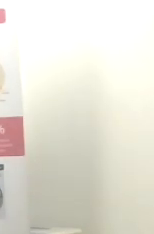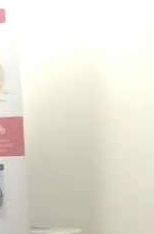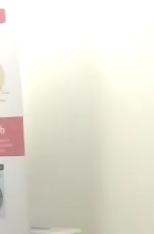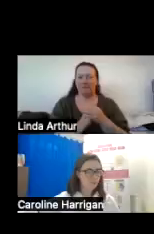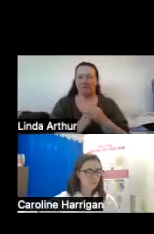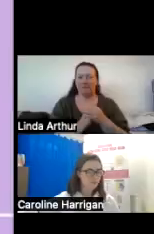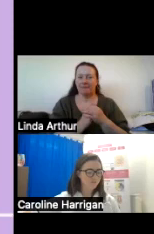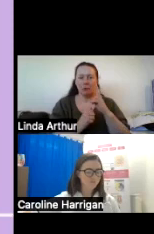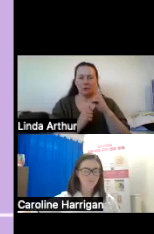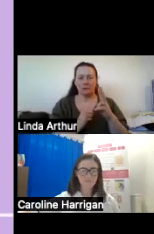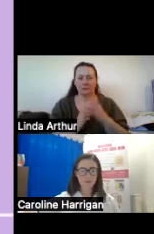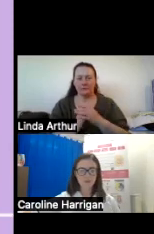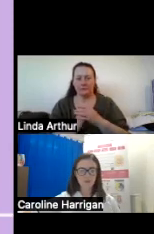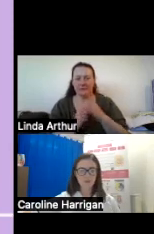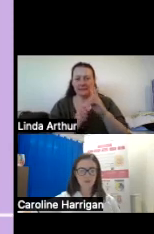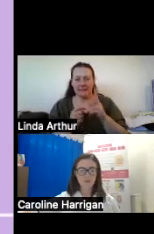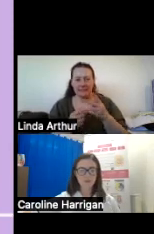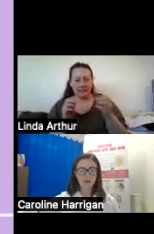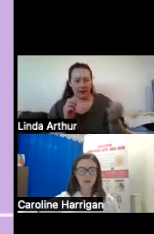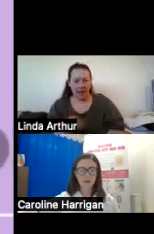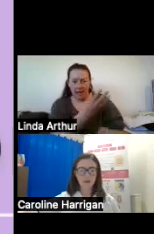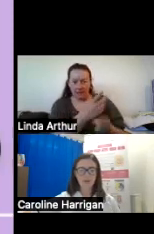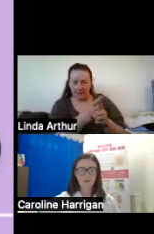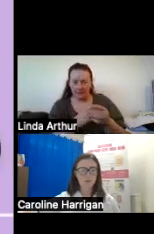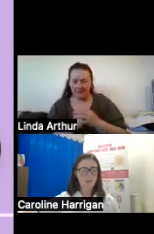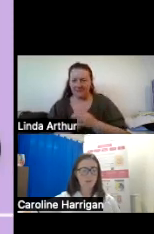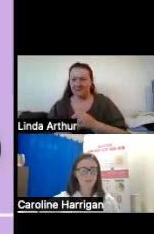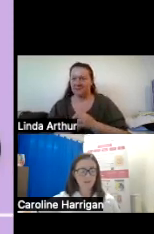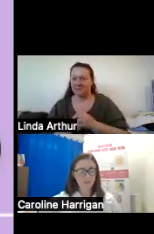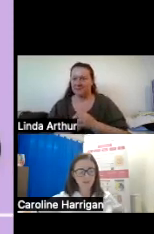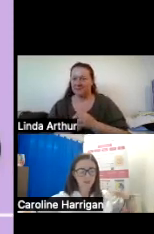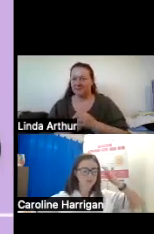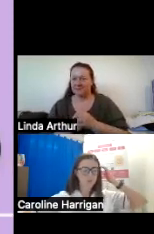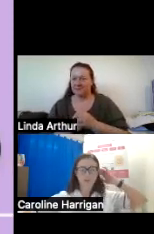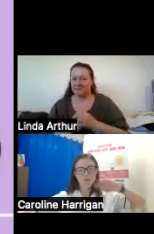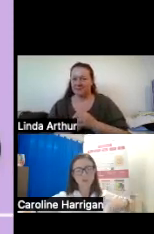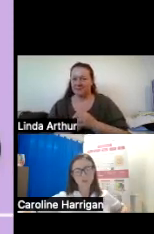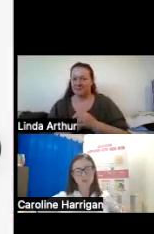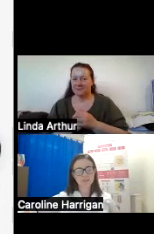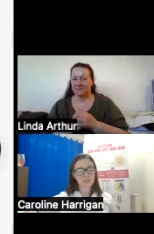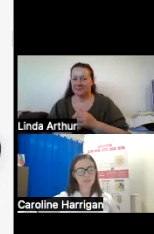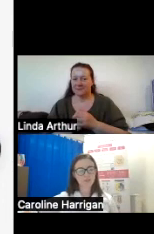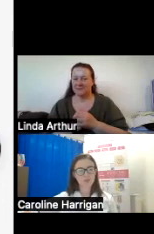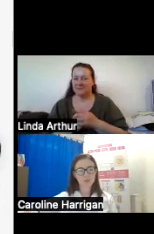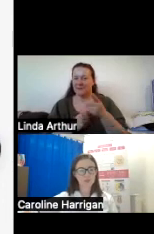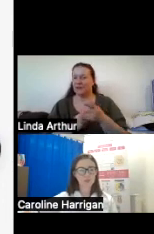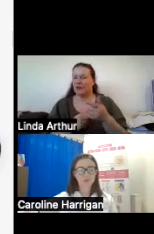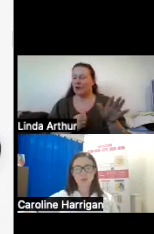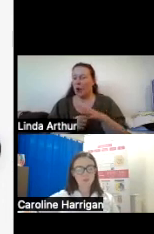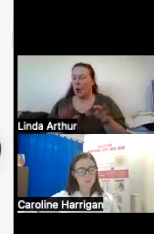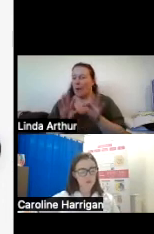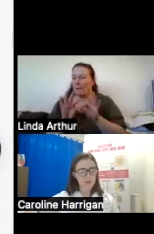wee slides up now. So the next slide there is just a wee gentle reminder. As Claire said, yes, you're all